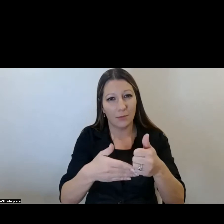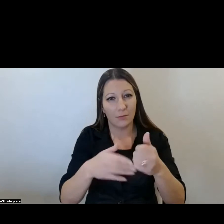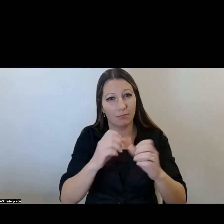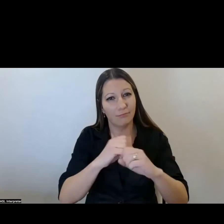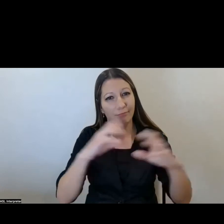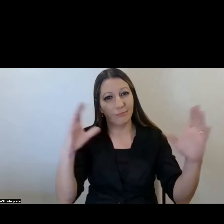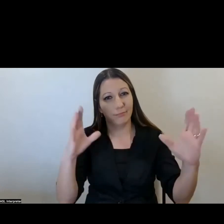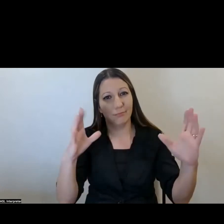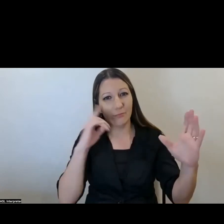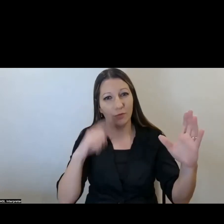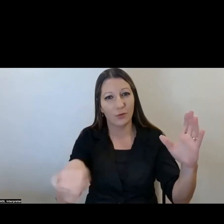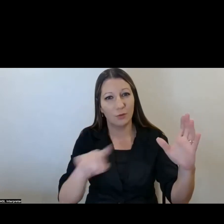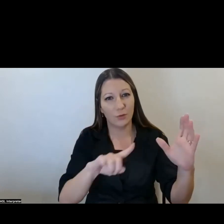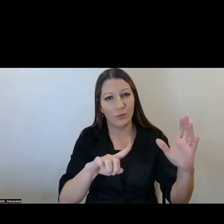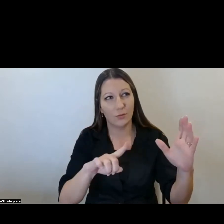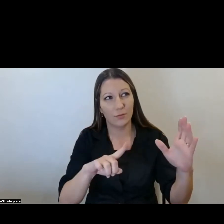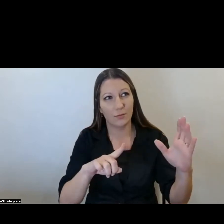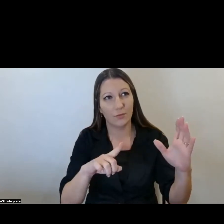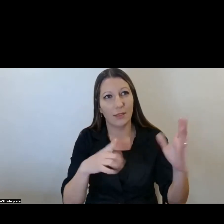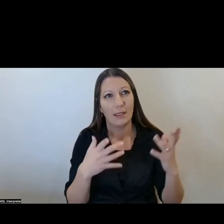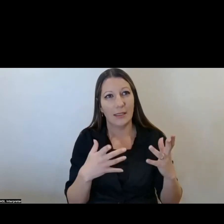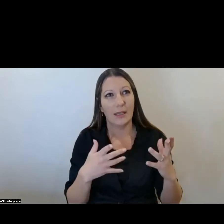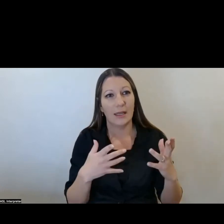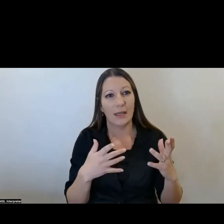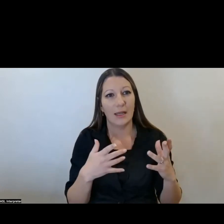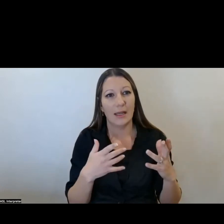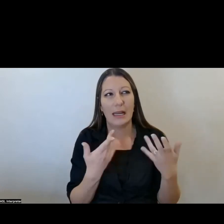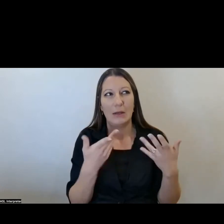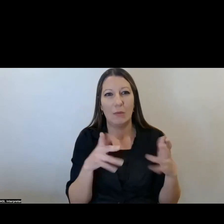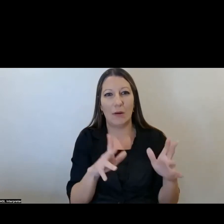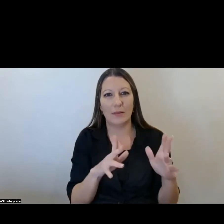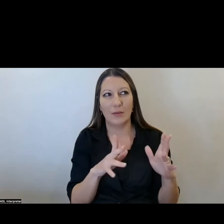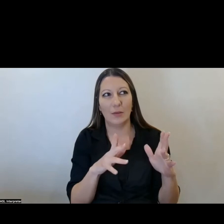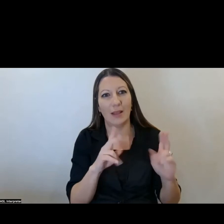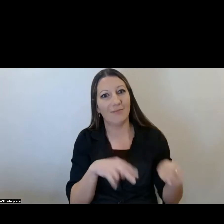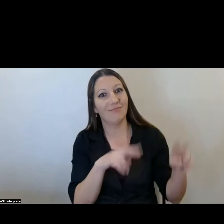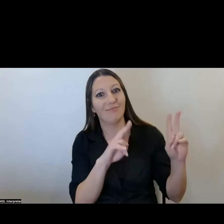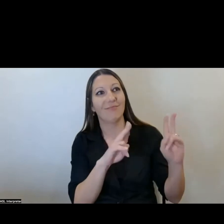not ensuring not to romanticize what could be in this